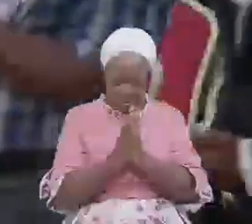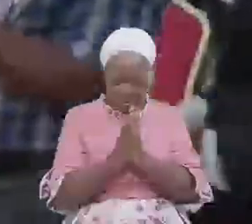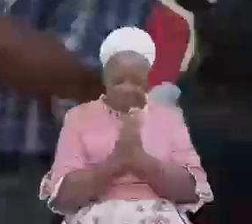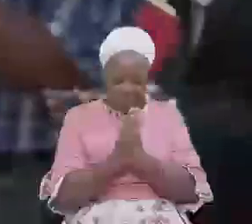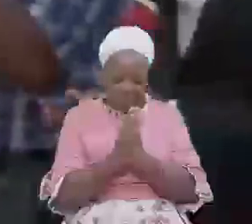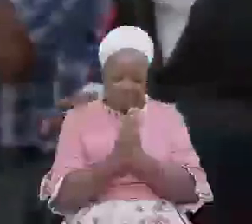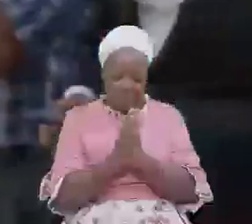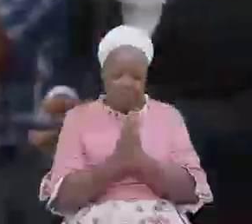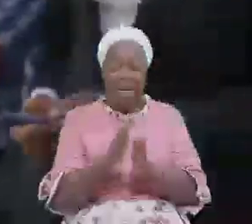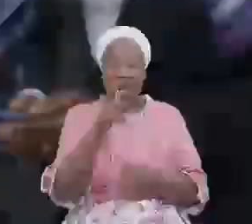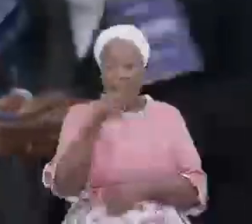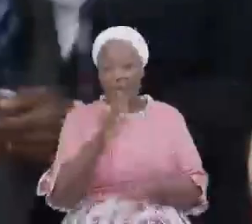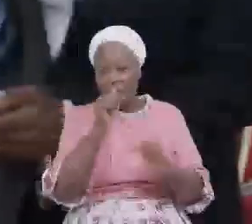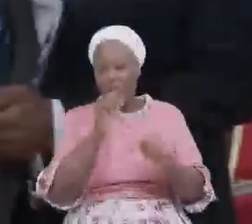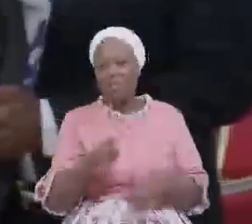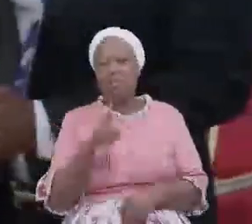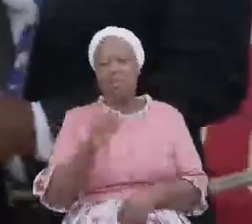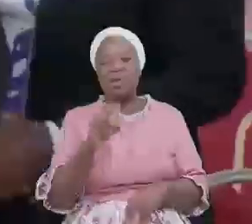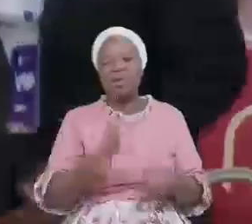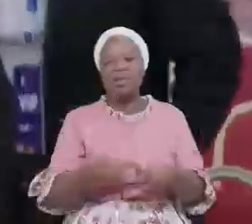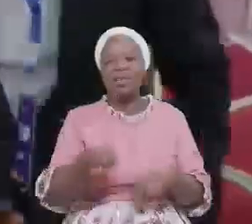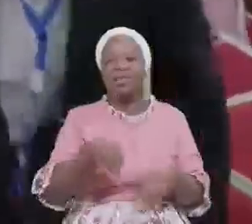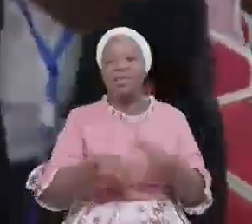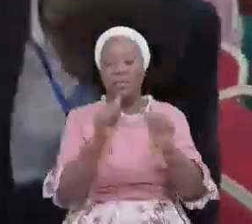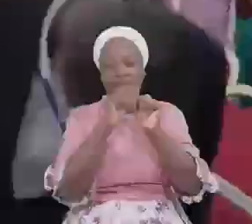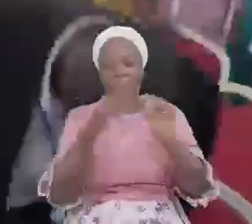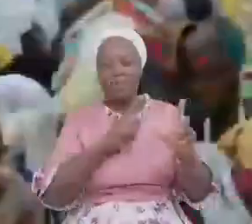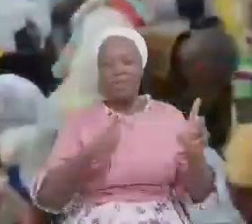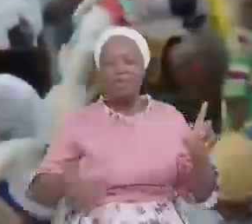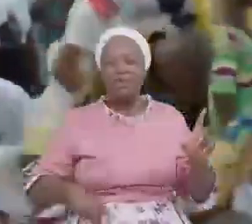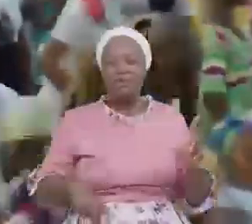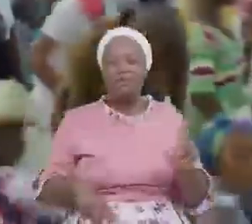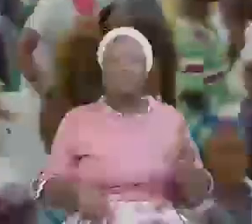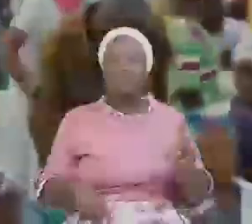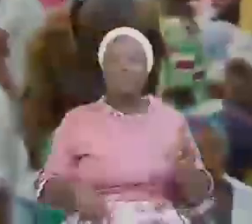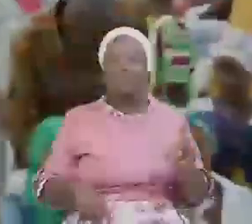God bless you. You can sit down in the blessing of the Lord.